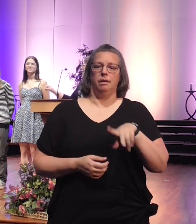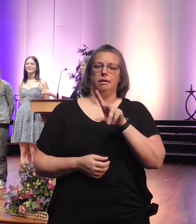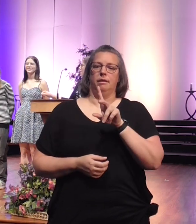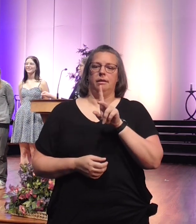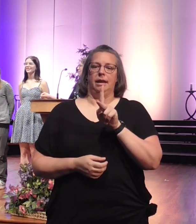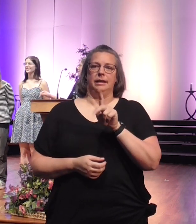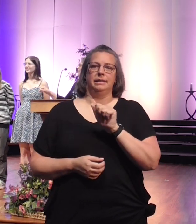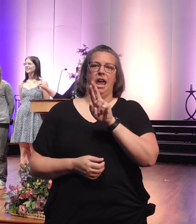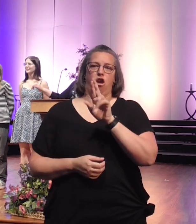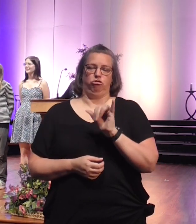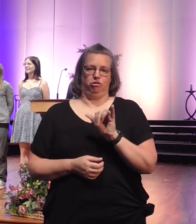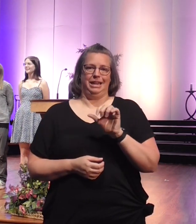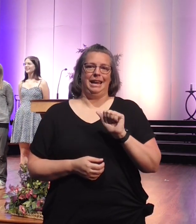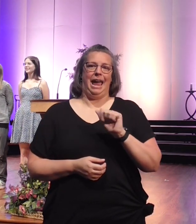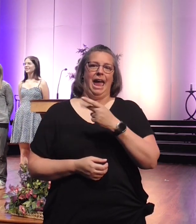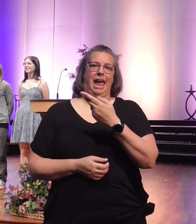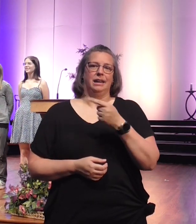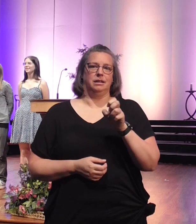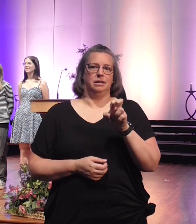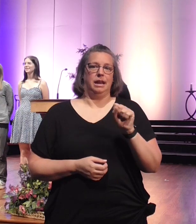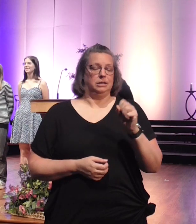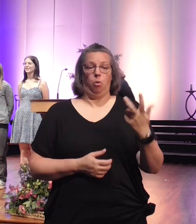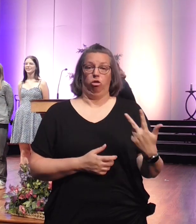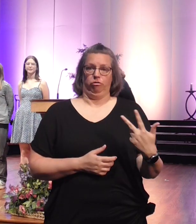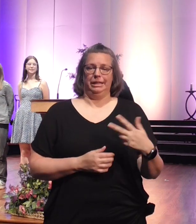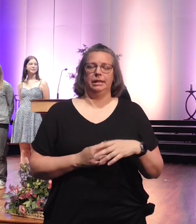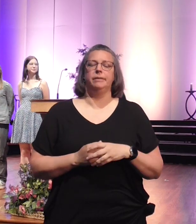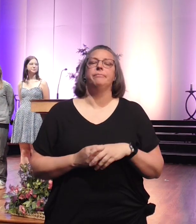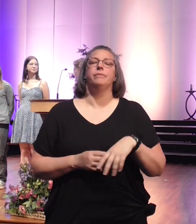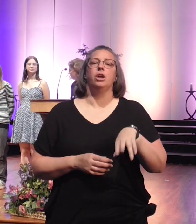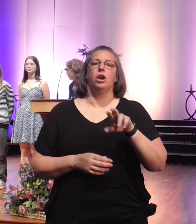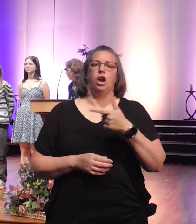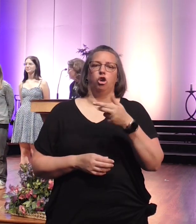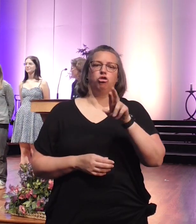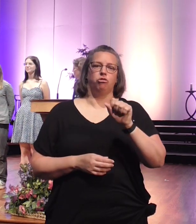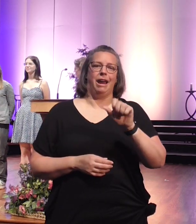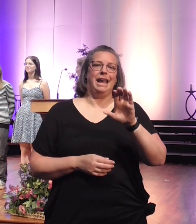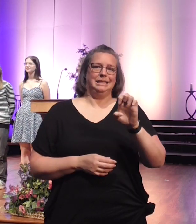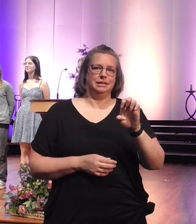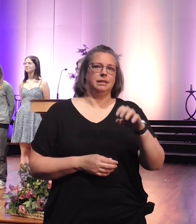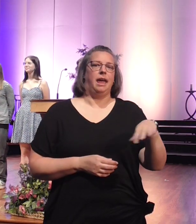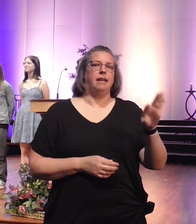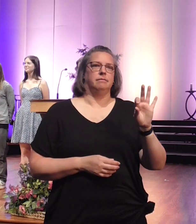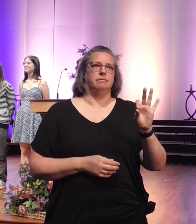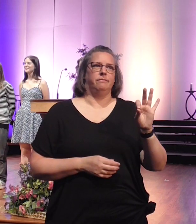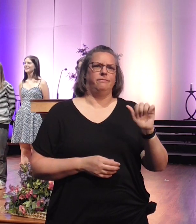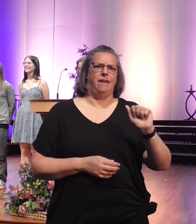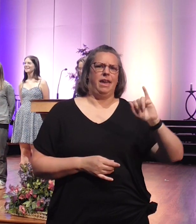Agnes, Bella Justice Eck, and Gray Fight.